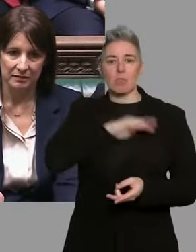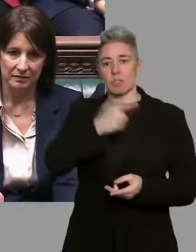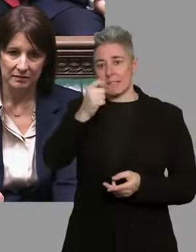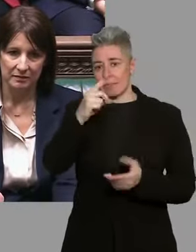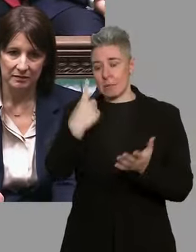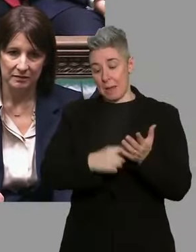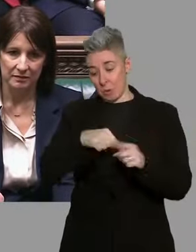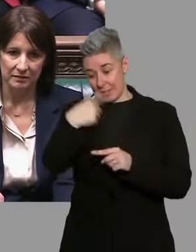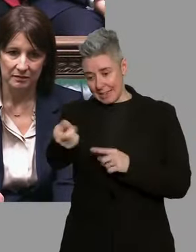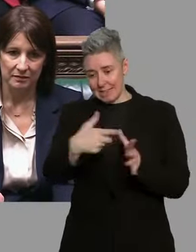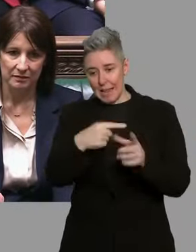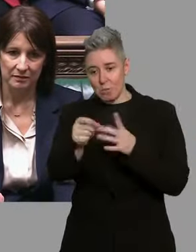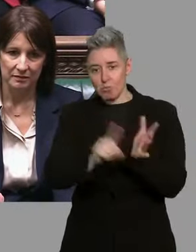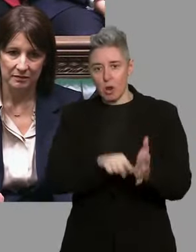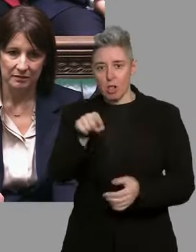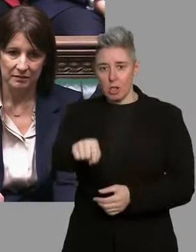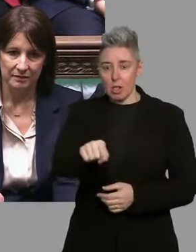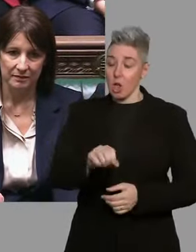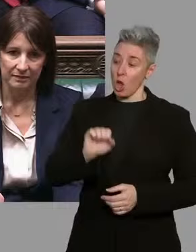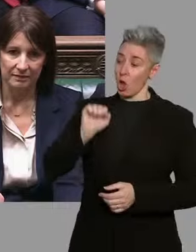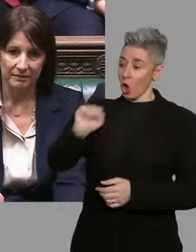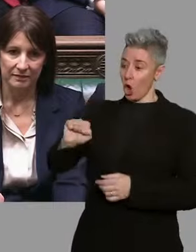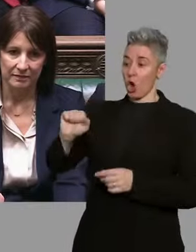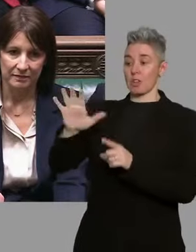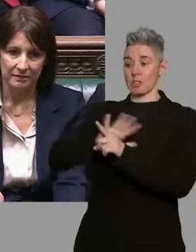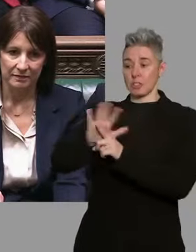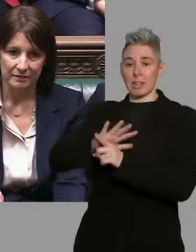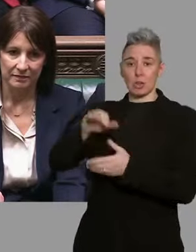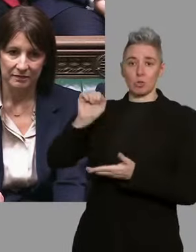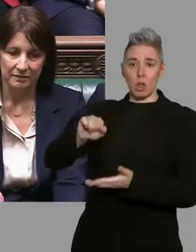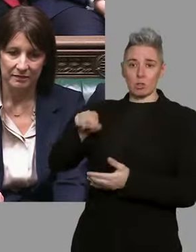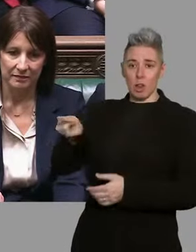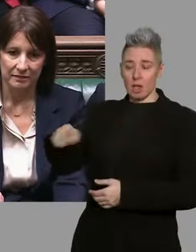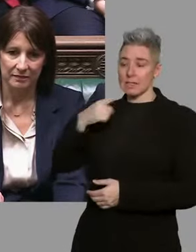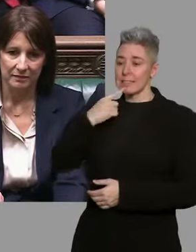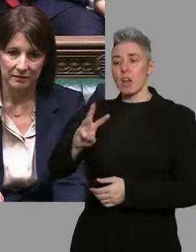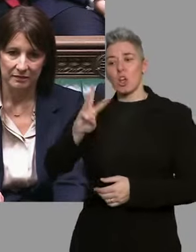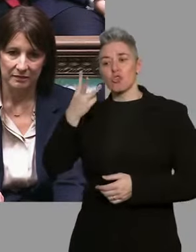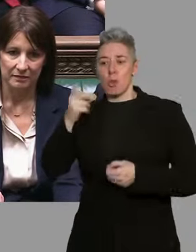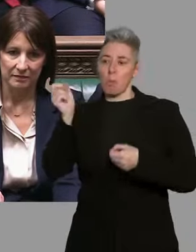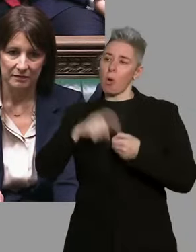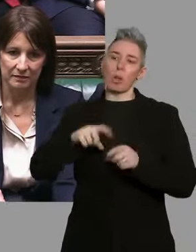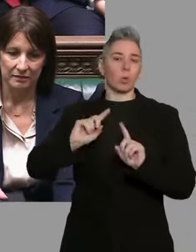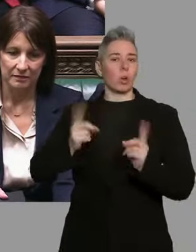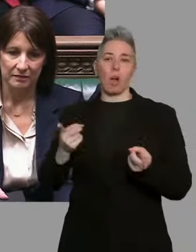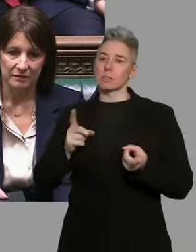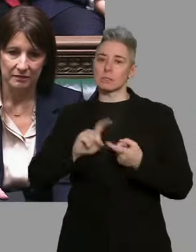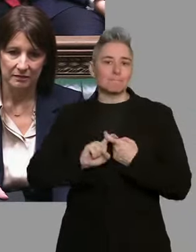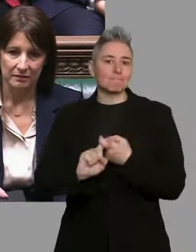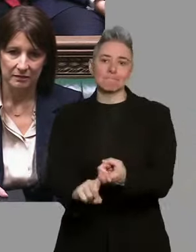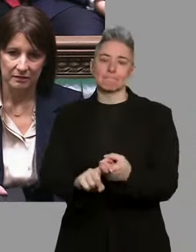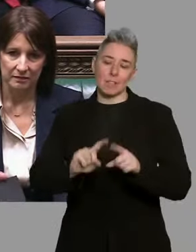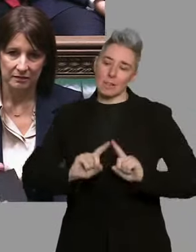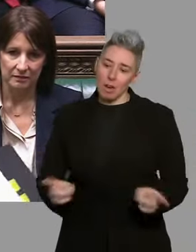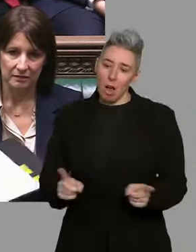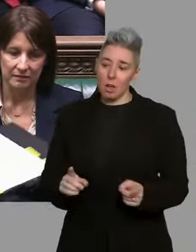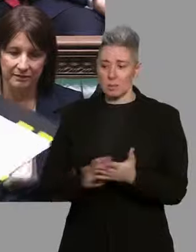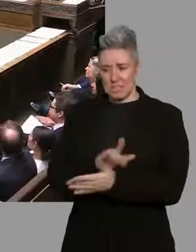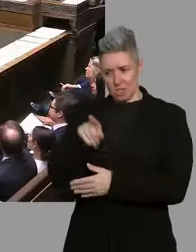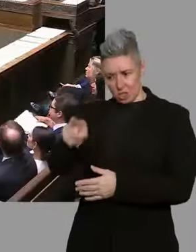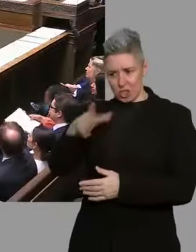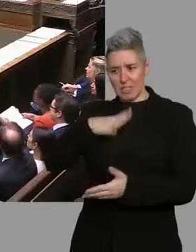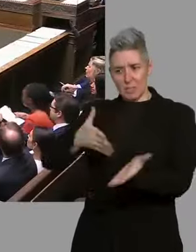the triple lock is unsustainable. So she needs to explain how pensioners will be worse off under a Tory